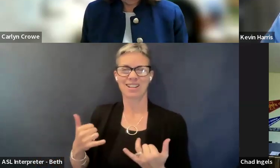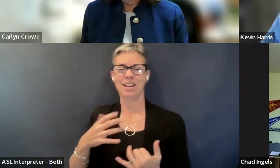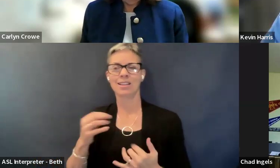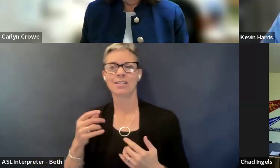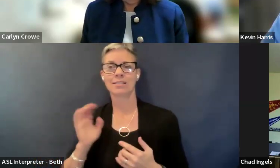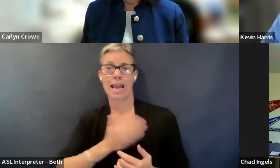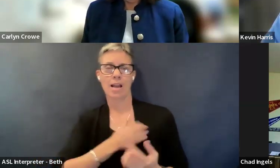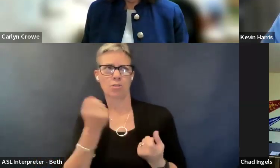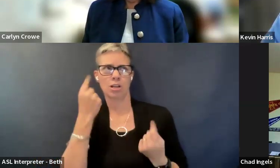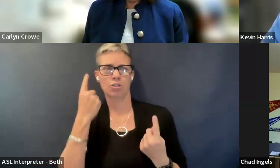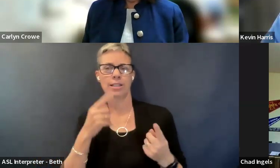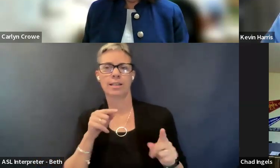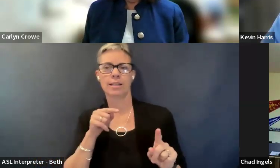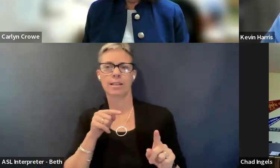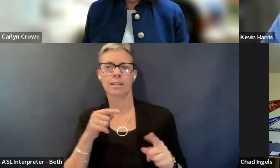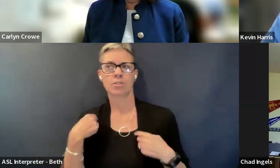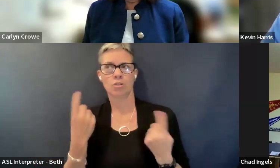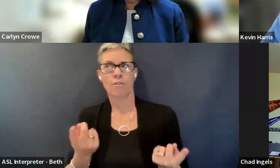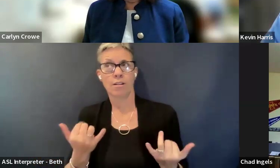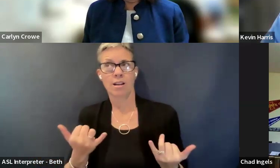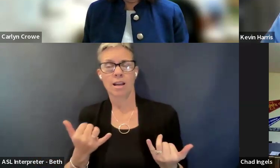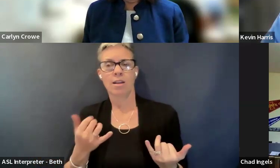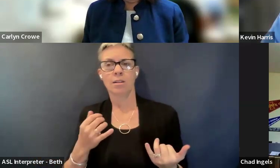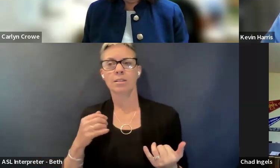our understanding is at this time that